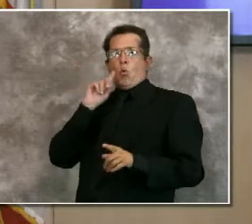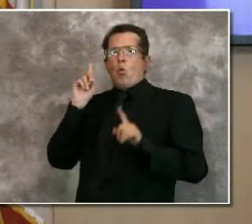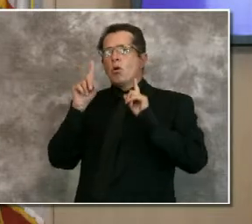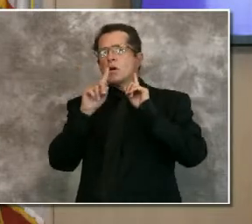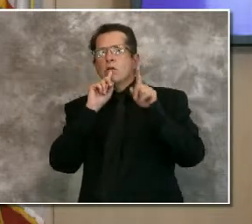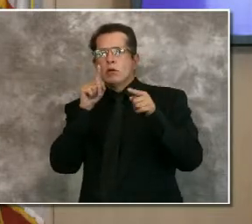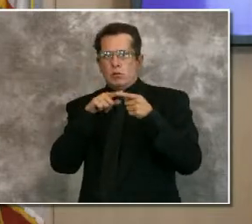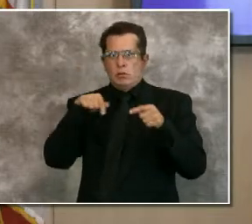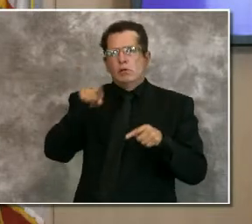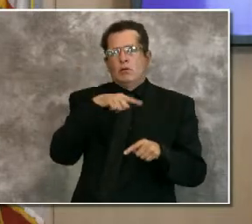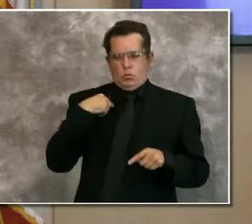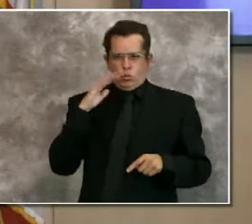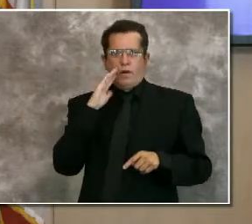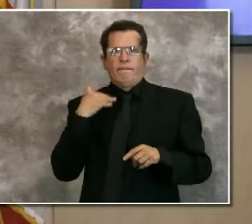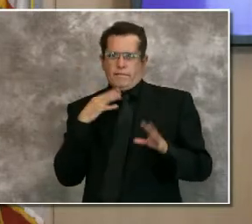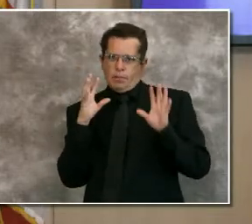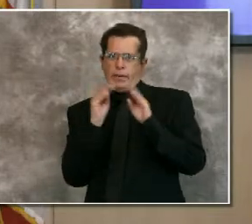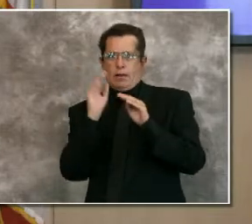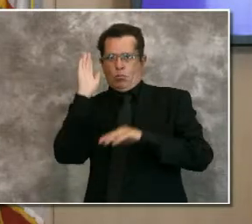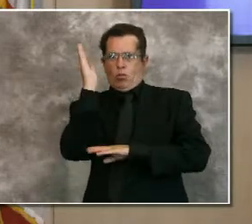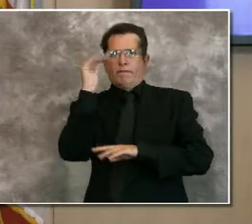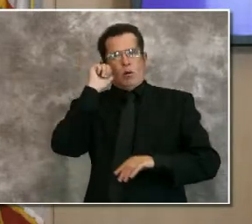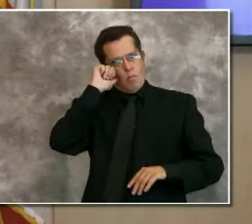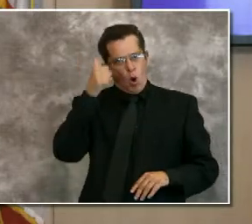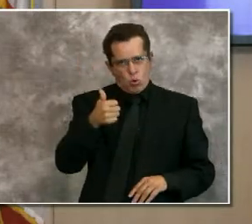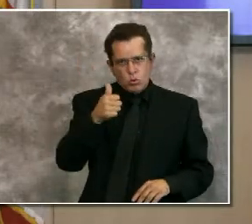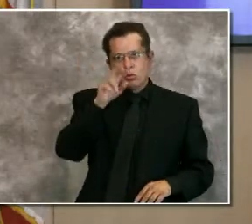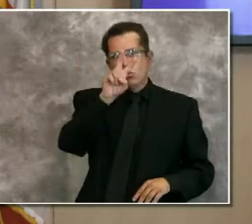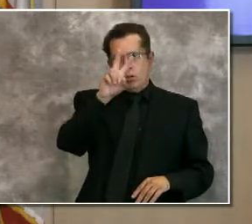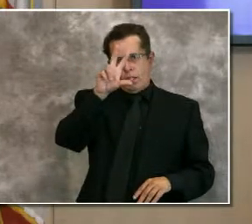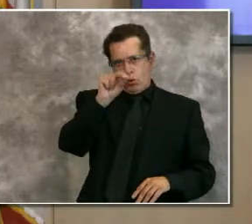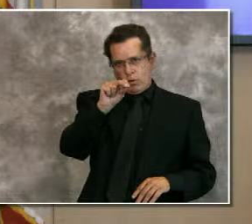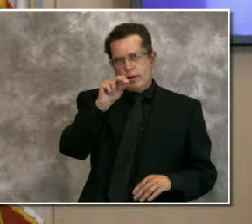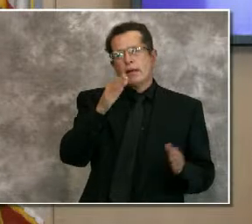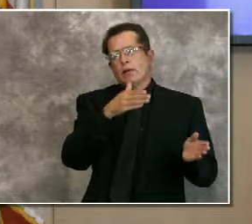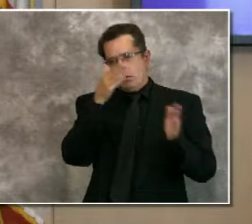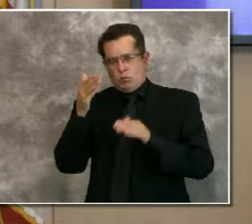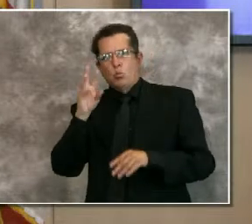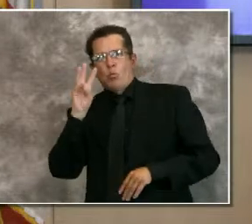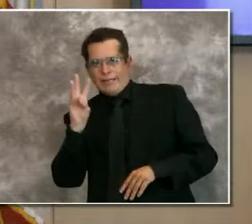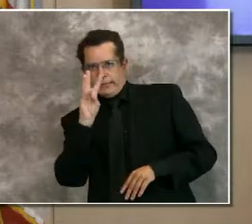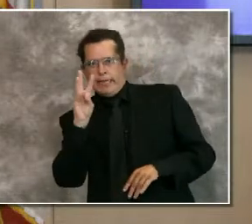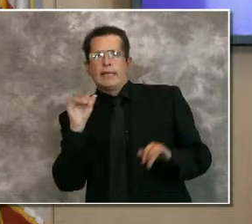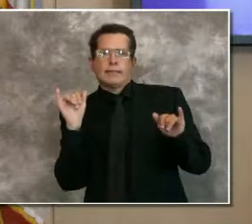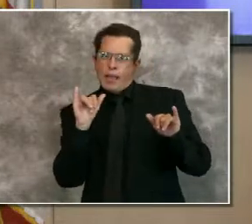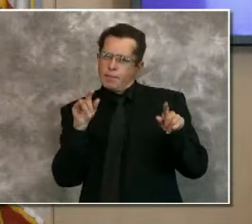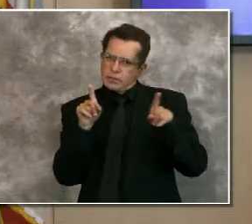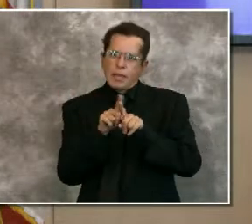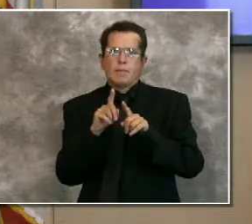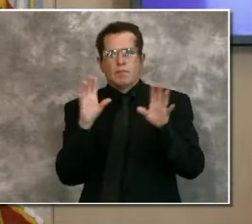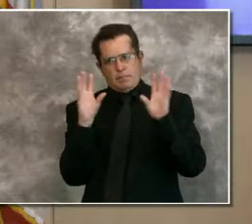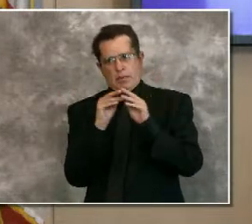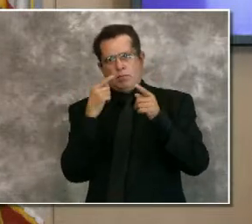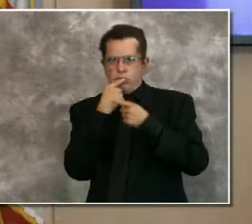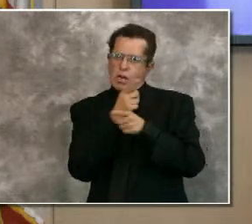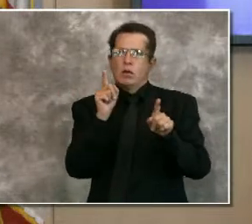will have a media briefing tomorrow at 2:30, and then again on Wednesday at 2:30. Until then,